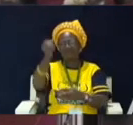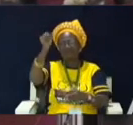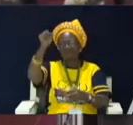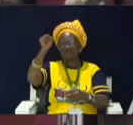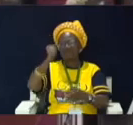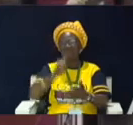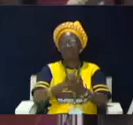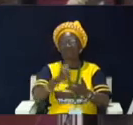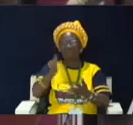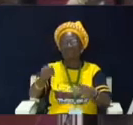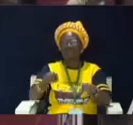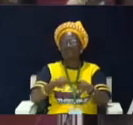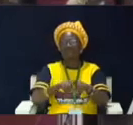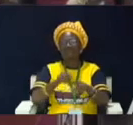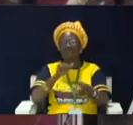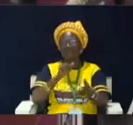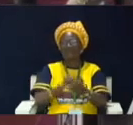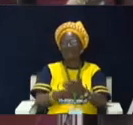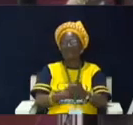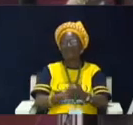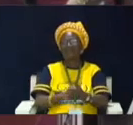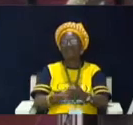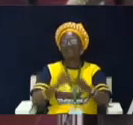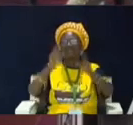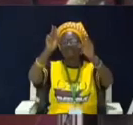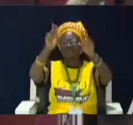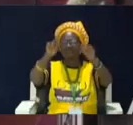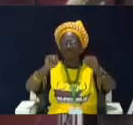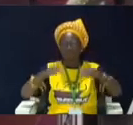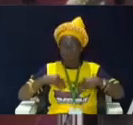So that nobody can ever steal them from you.